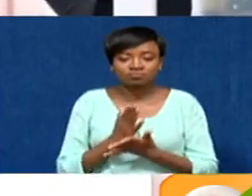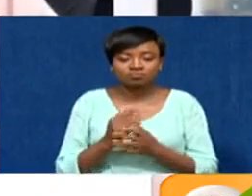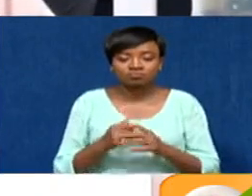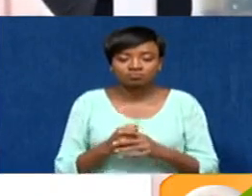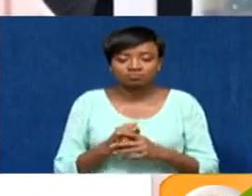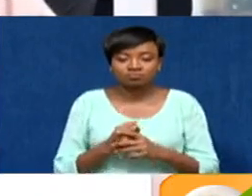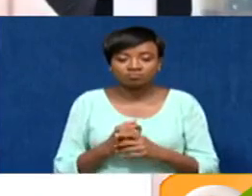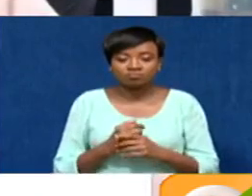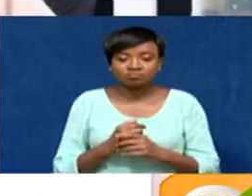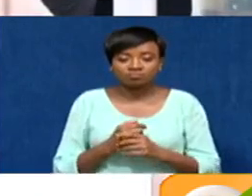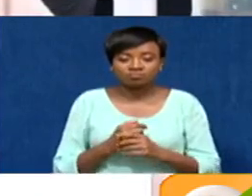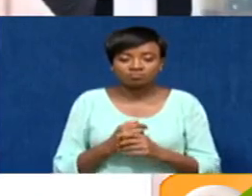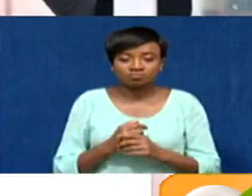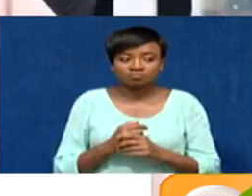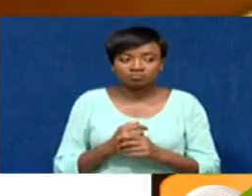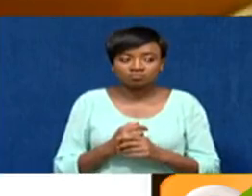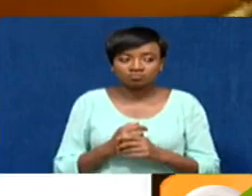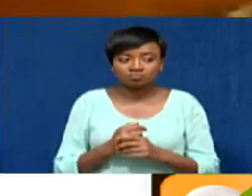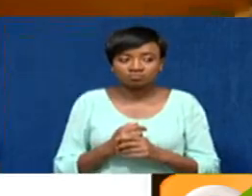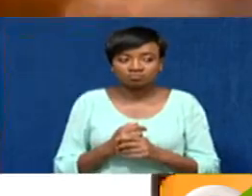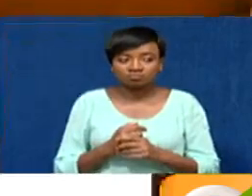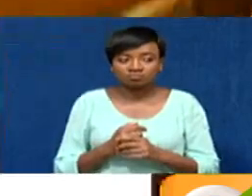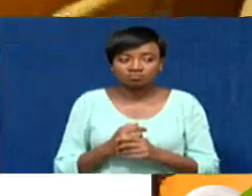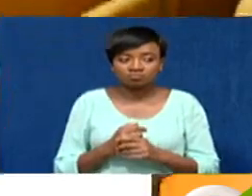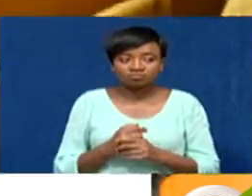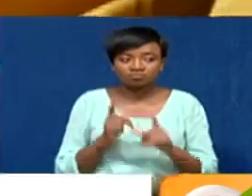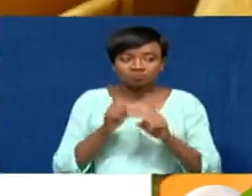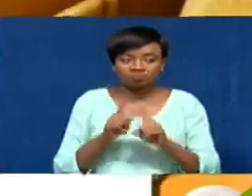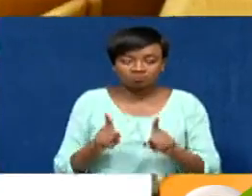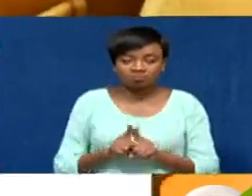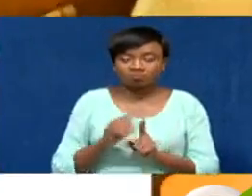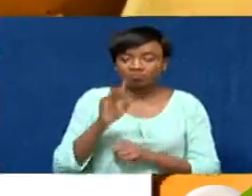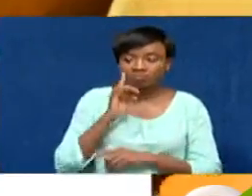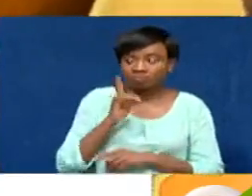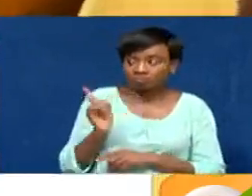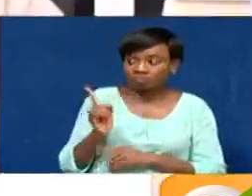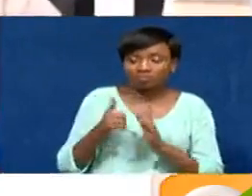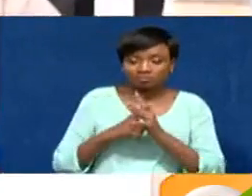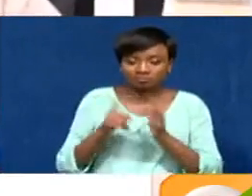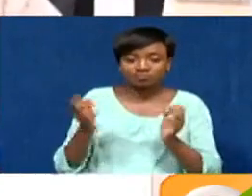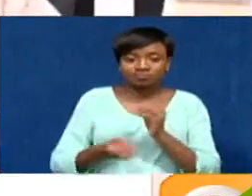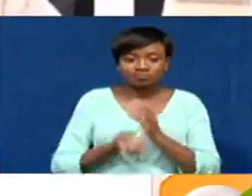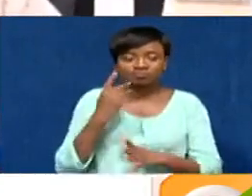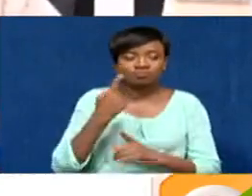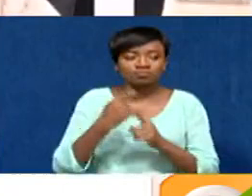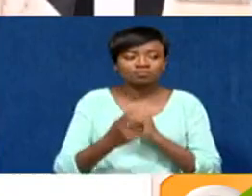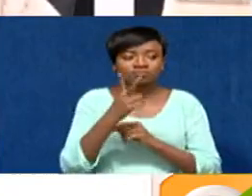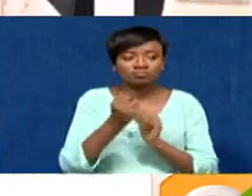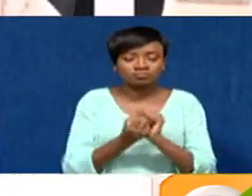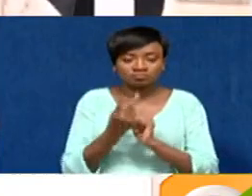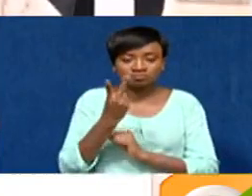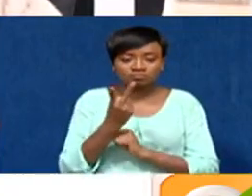canvas, denim, cottons. Waza Wazi has been in existence since 2012. I noticed